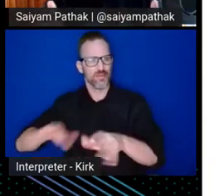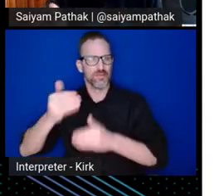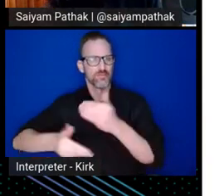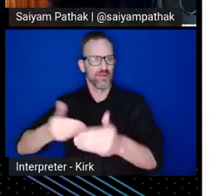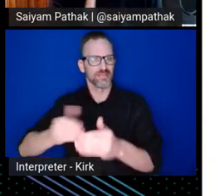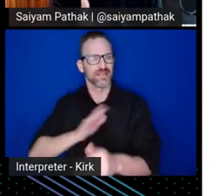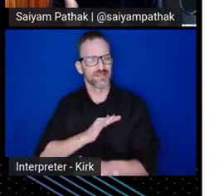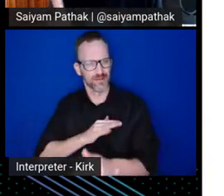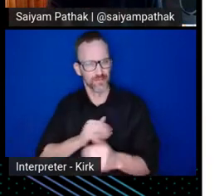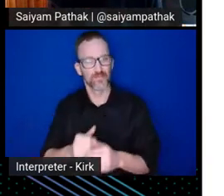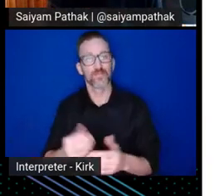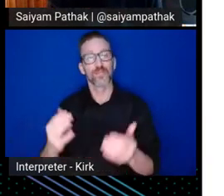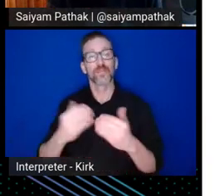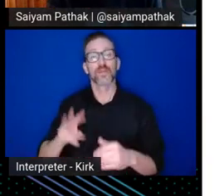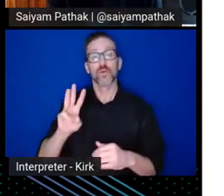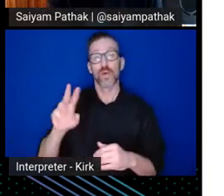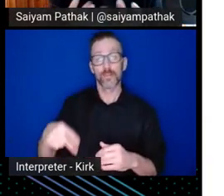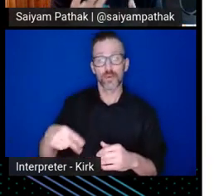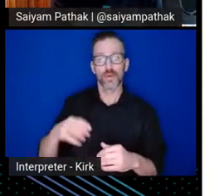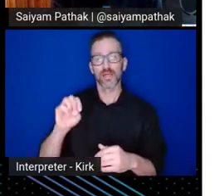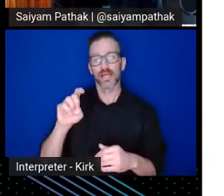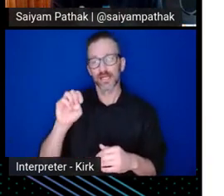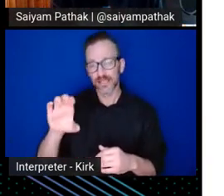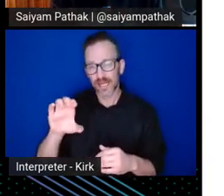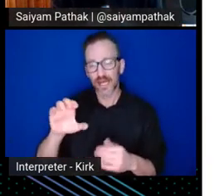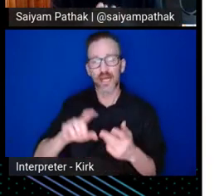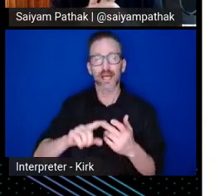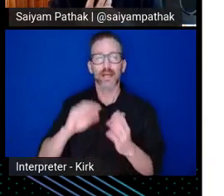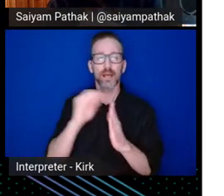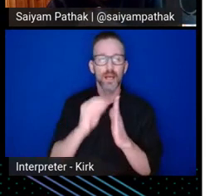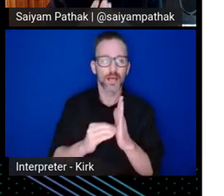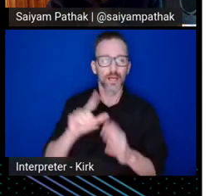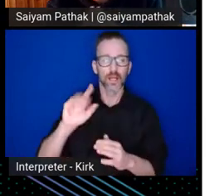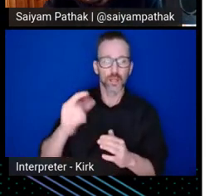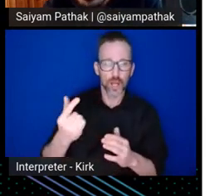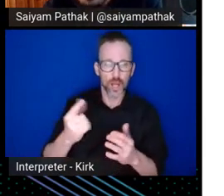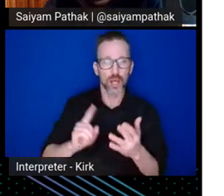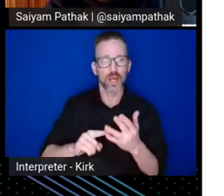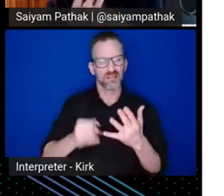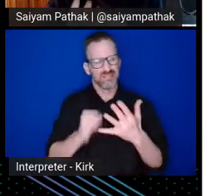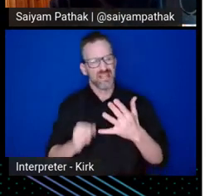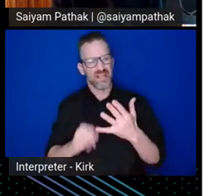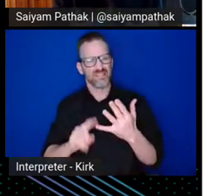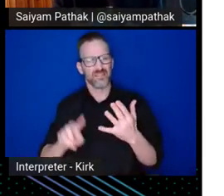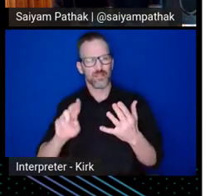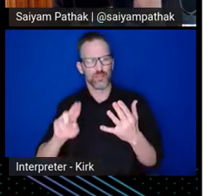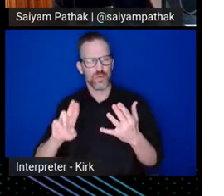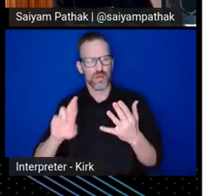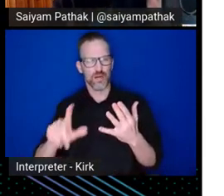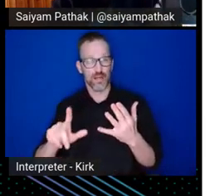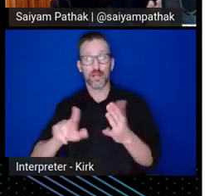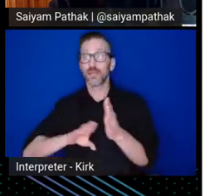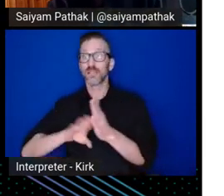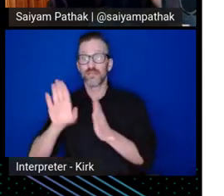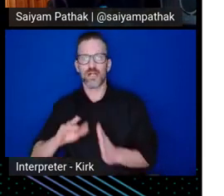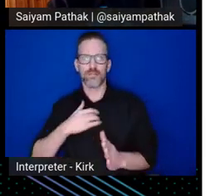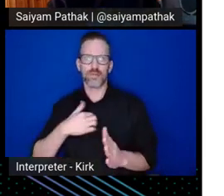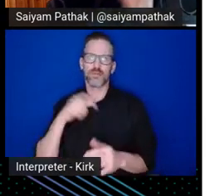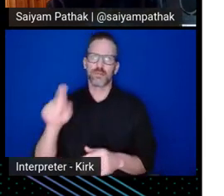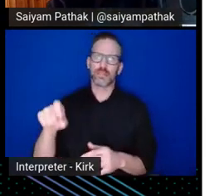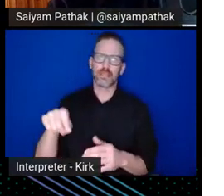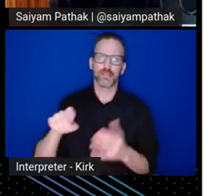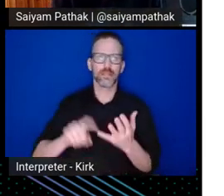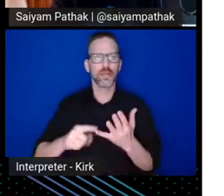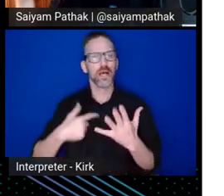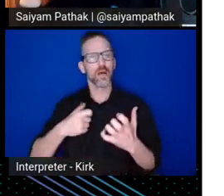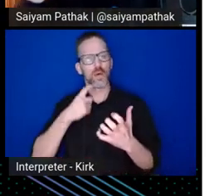Then you have Waypoint exec log preview URL. These three are actually super important for a developer, because as a developer, you want to deploy your application, you want to